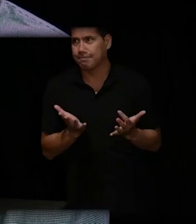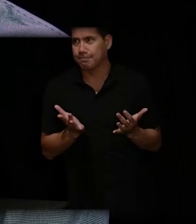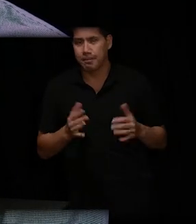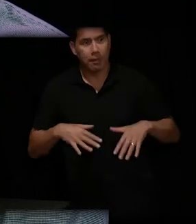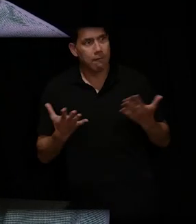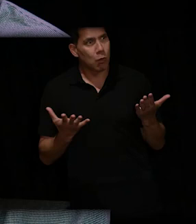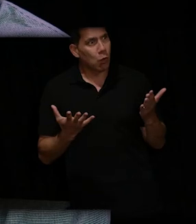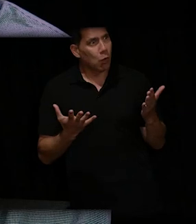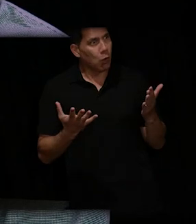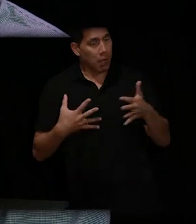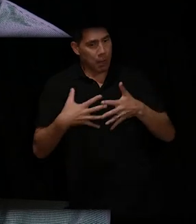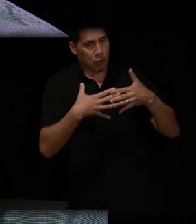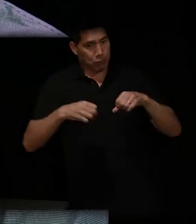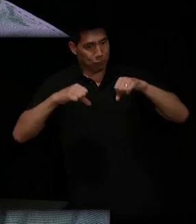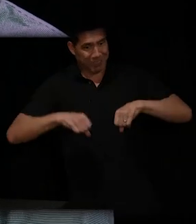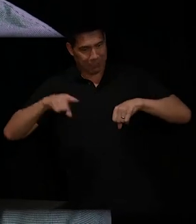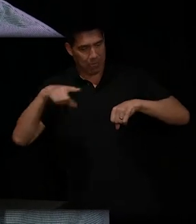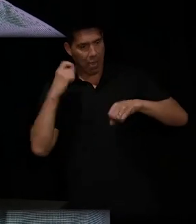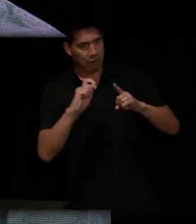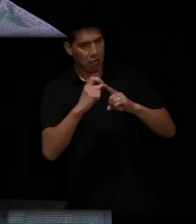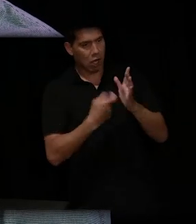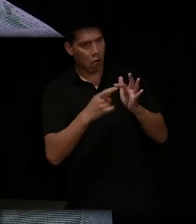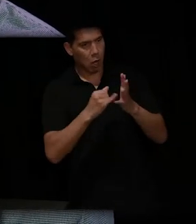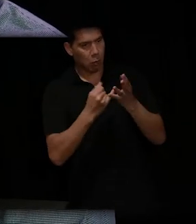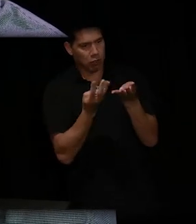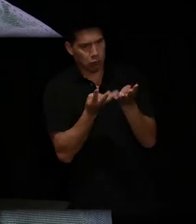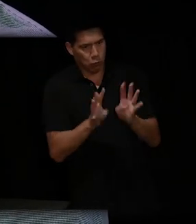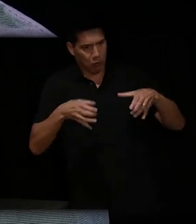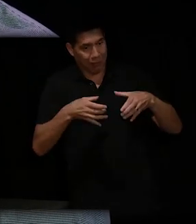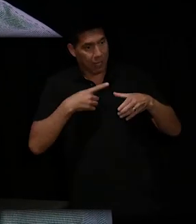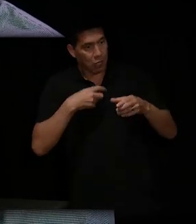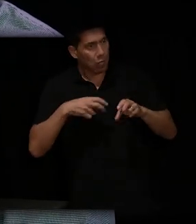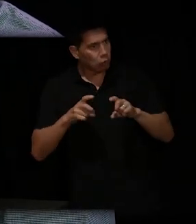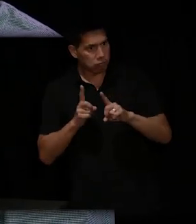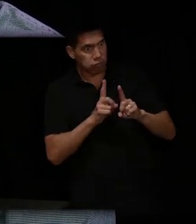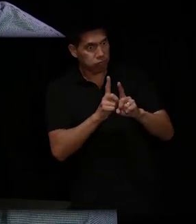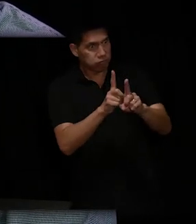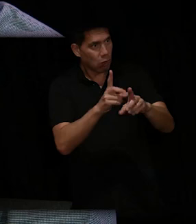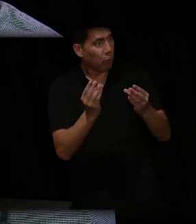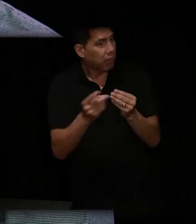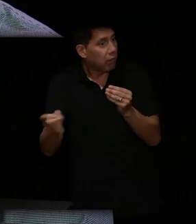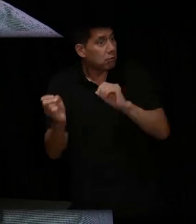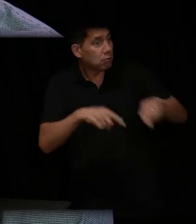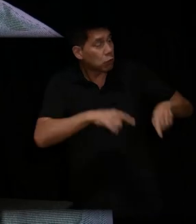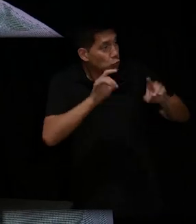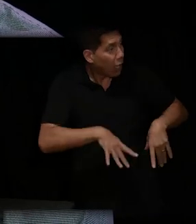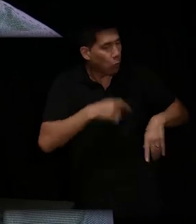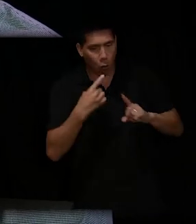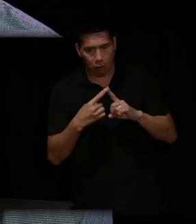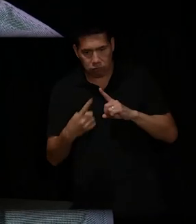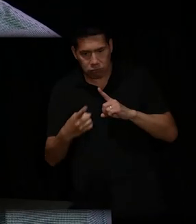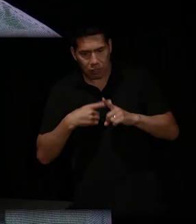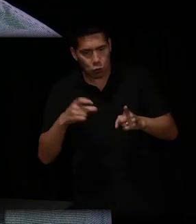for the American president, there's a press pool that travels everywhere with him, whether he is coming to Australia or if he's going down the street to his daughter's soccer